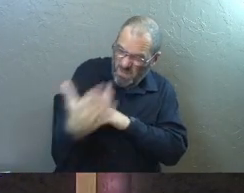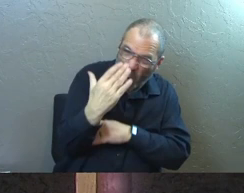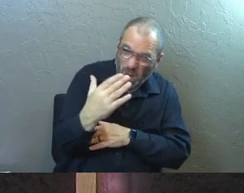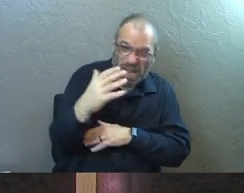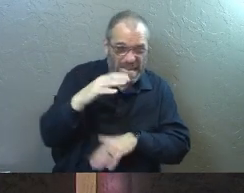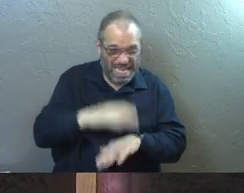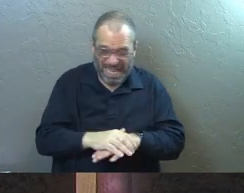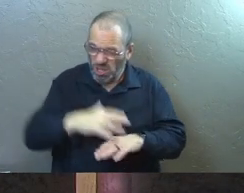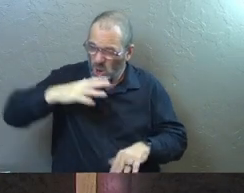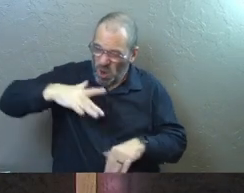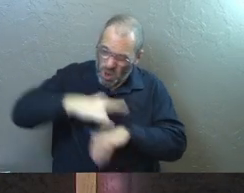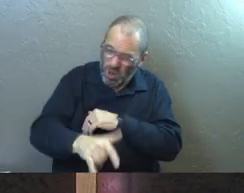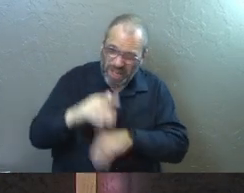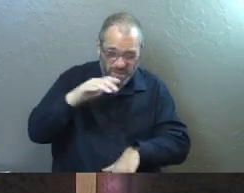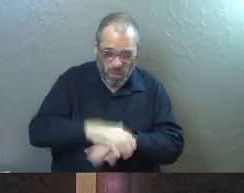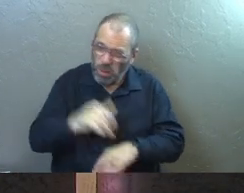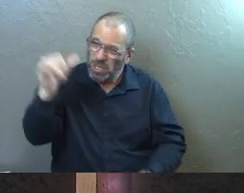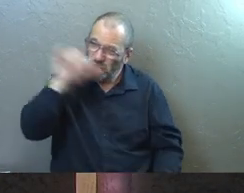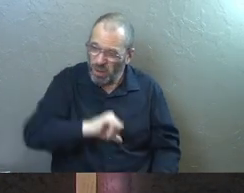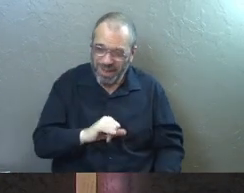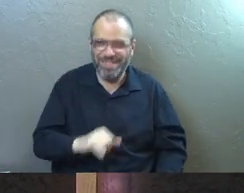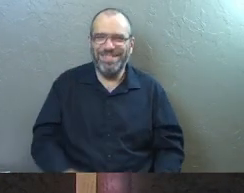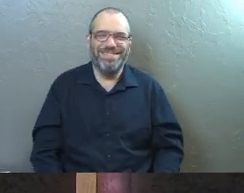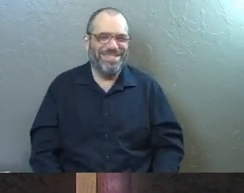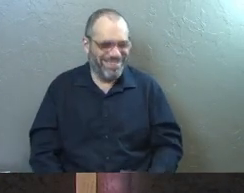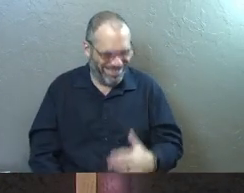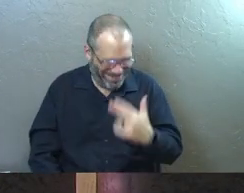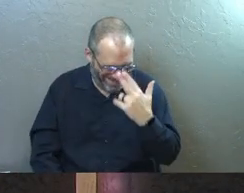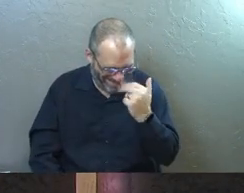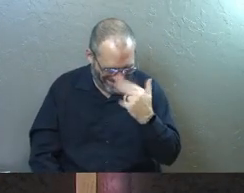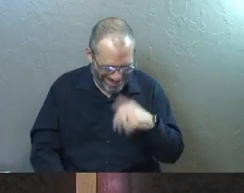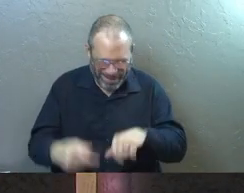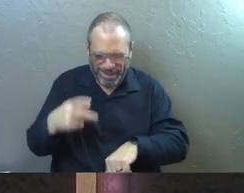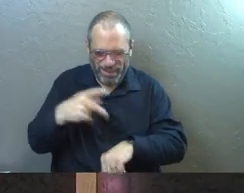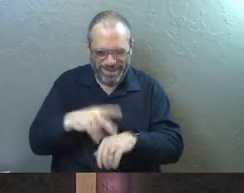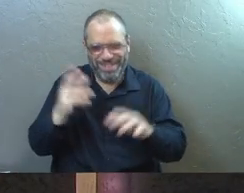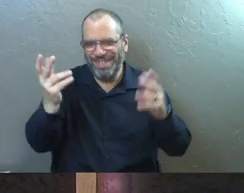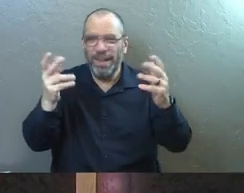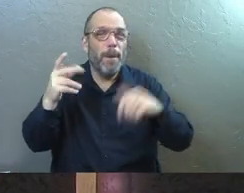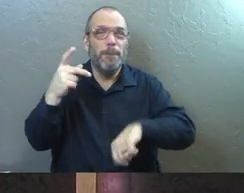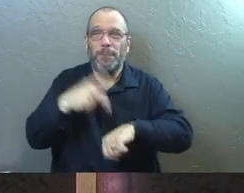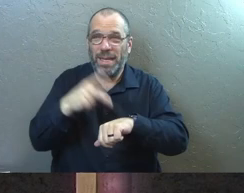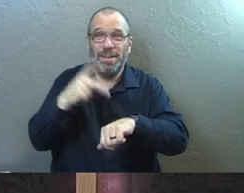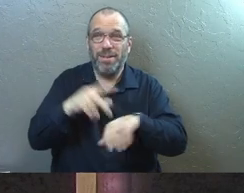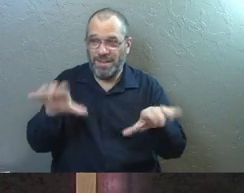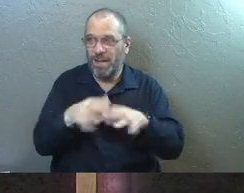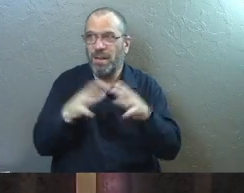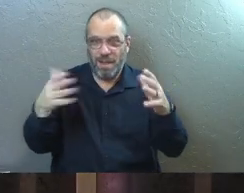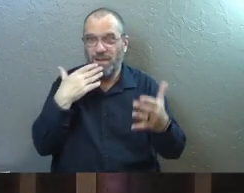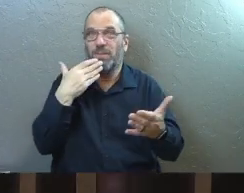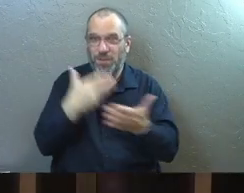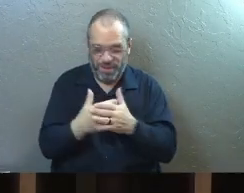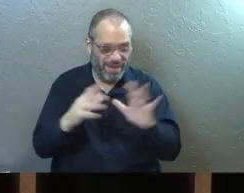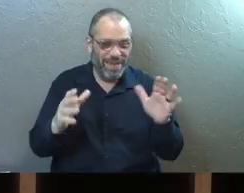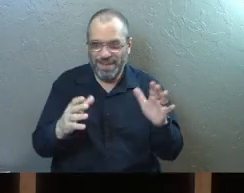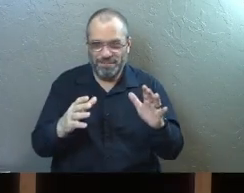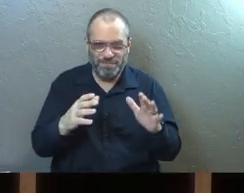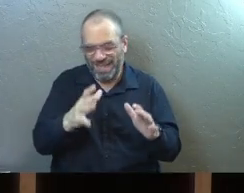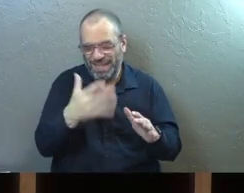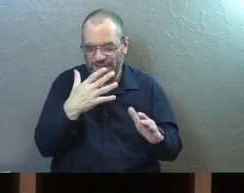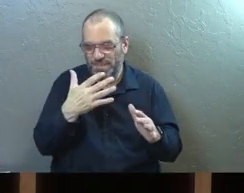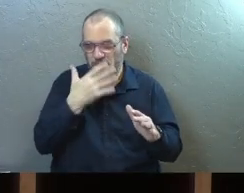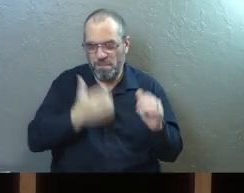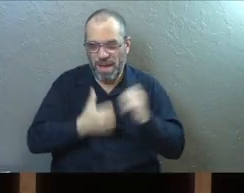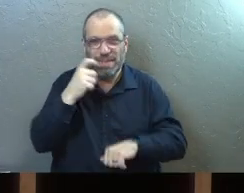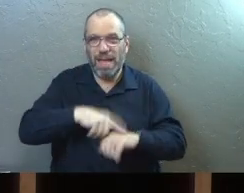morning is much too early for that. It's a funny moment for Peter. Like Peter does a lot of stuff really good. I'm not sure this is his